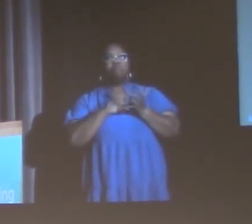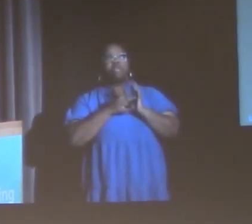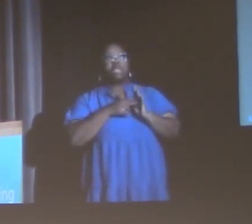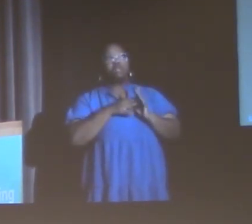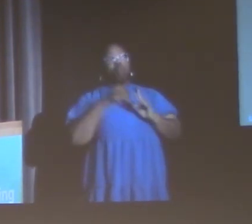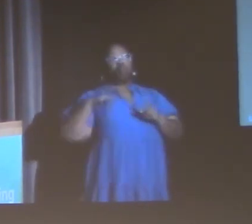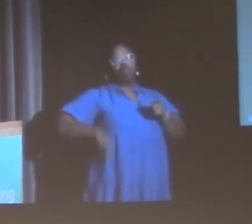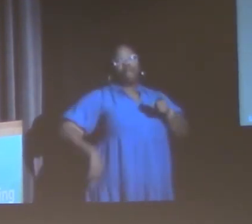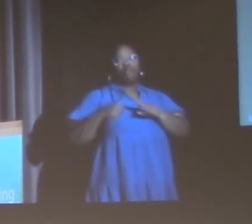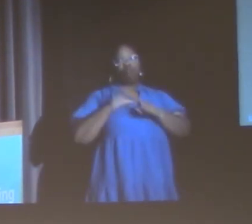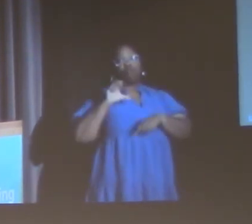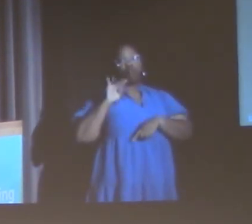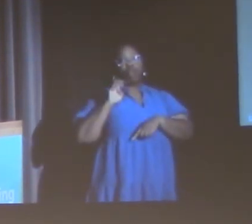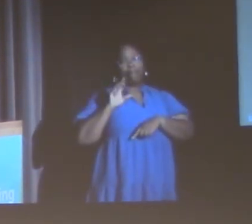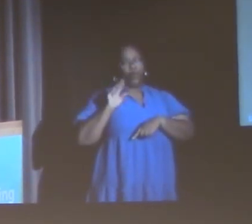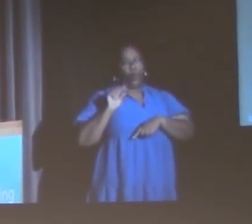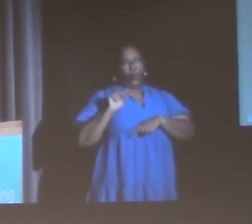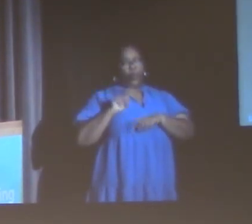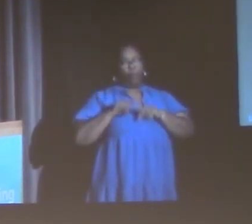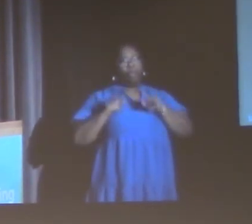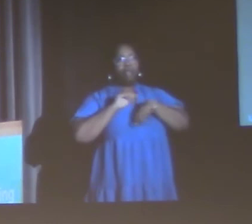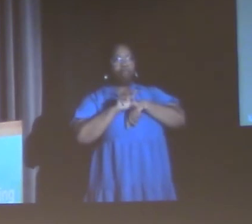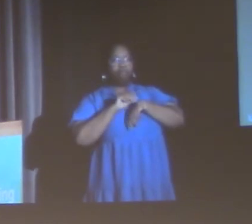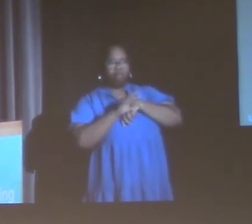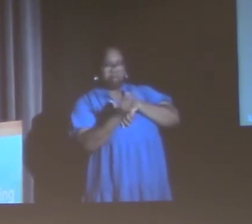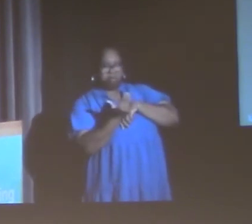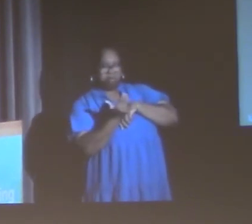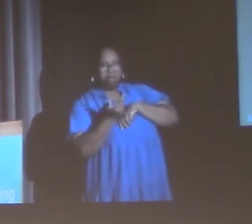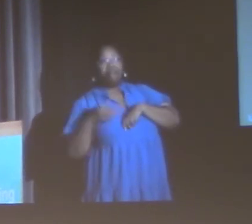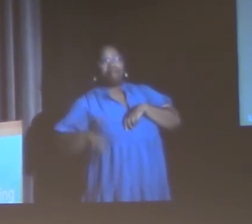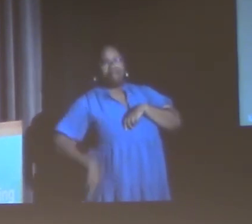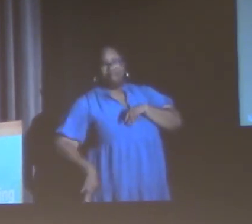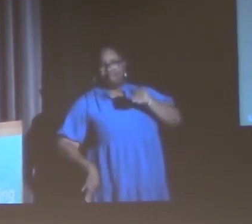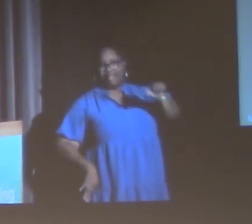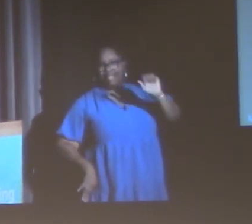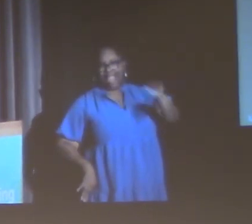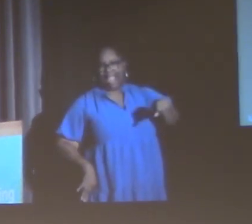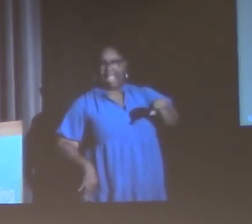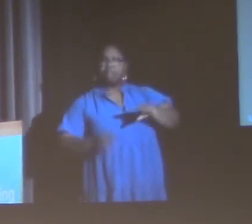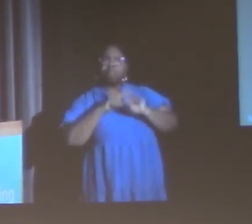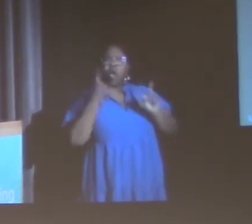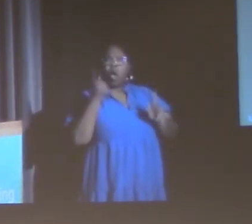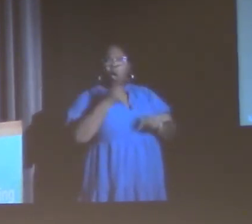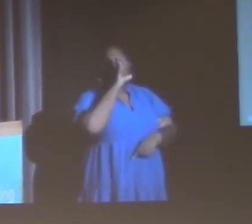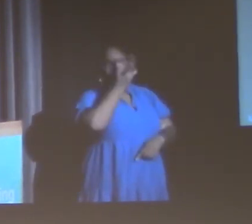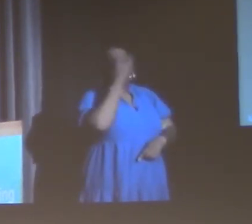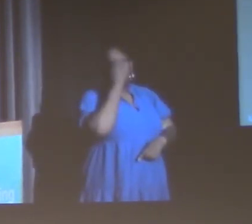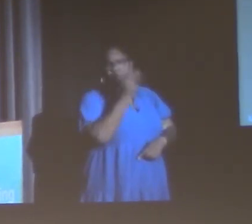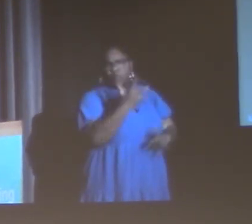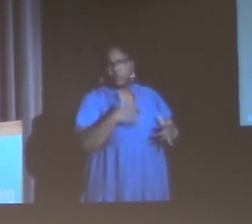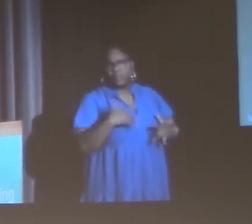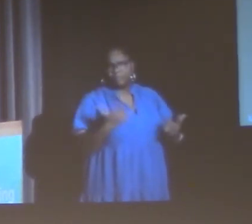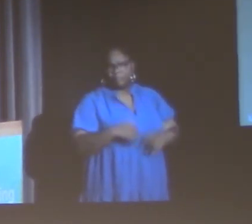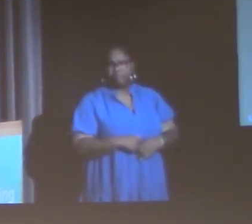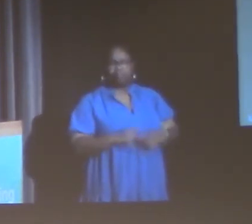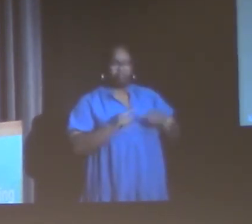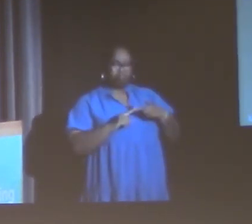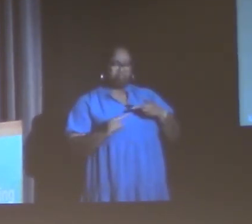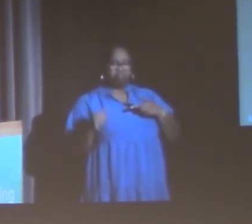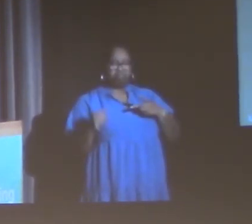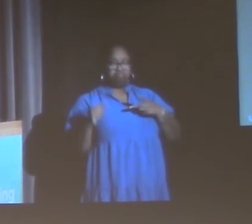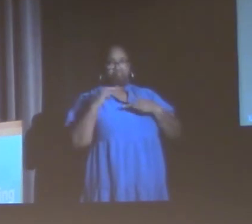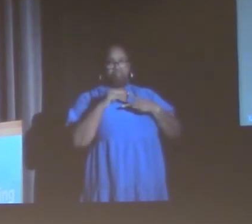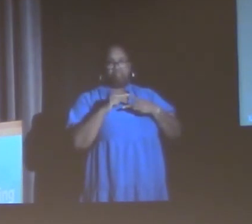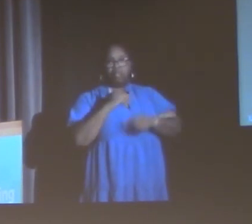But always letting him know, this is what we're doing. And then with the power dynamic thing, I think it goes back to this idea that